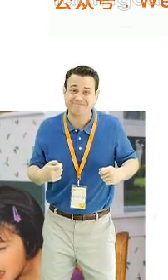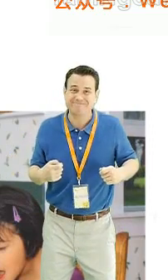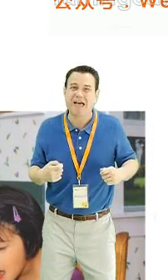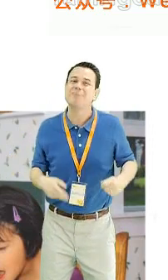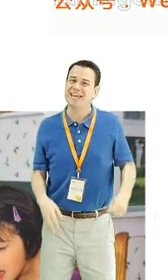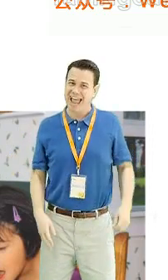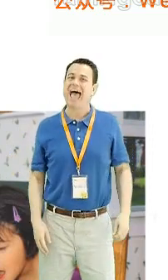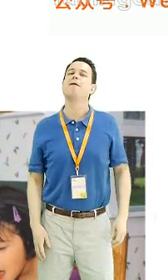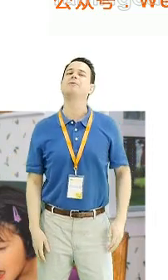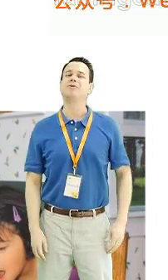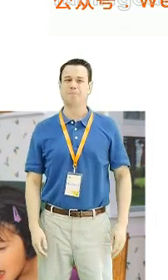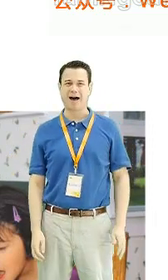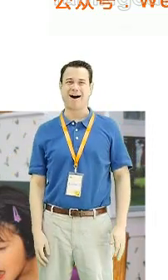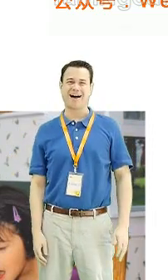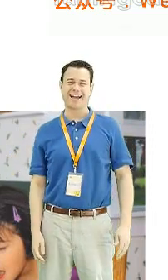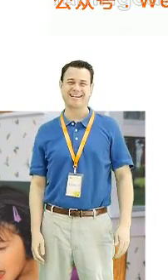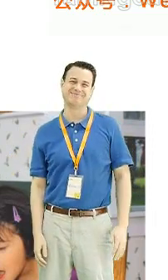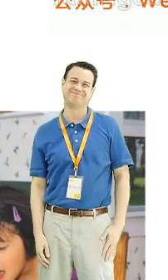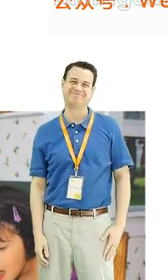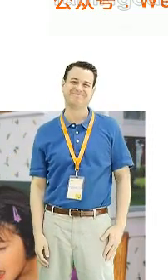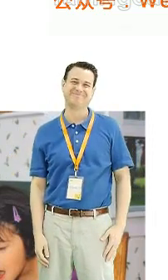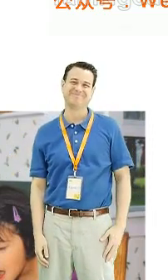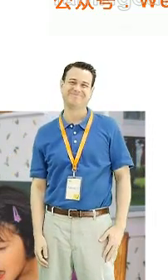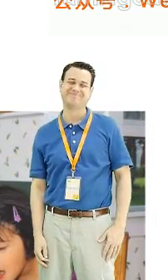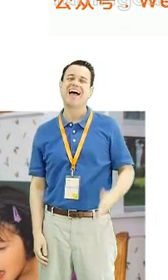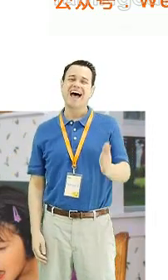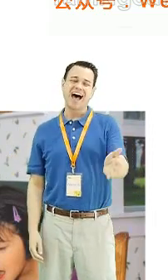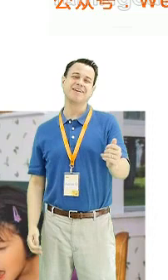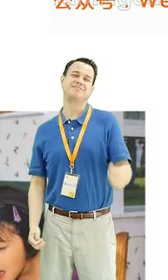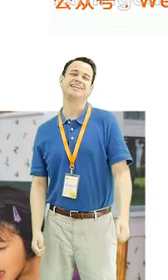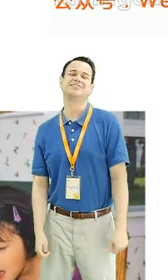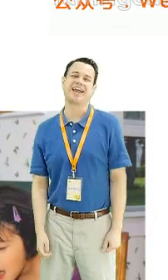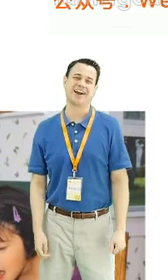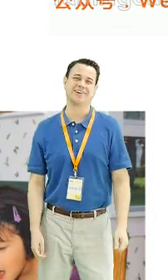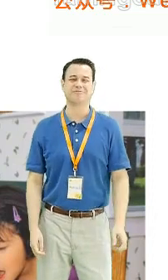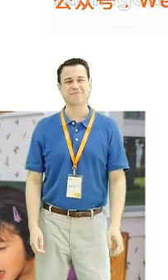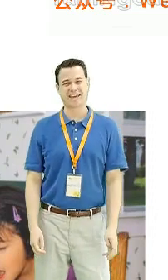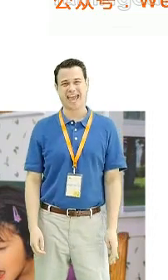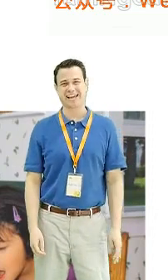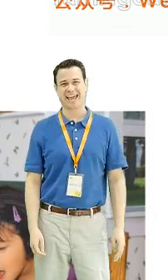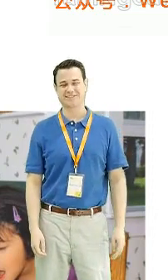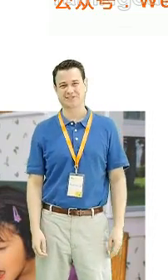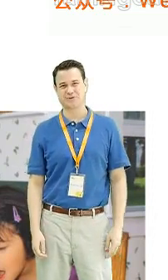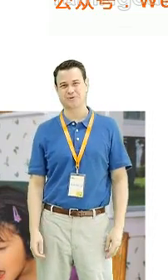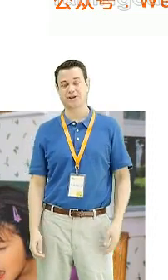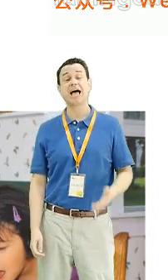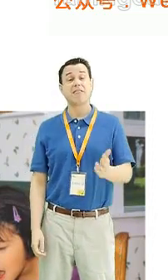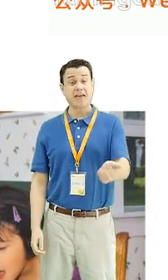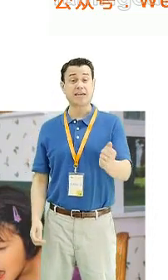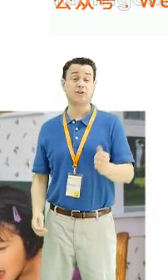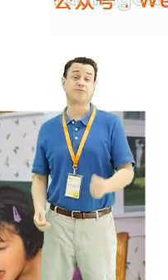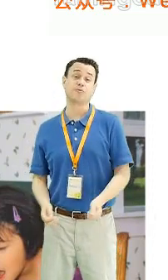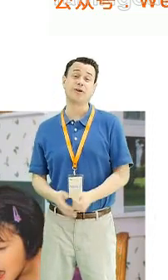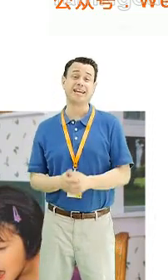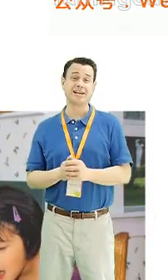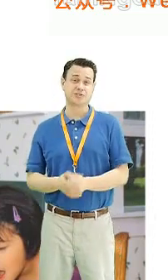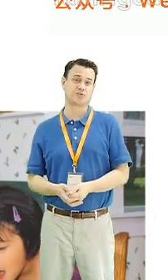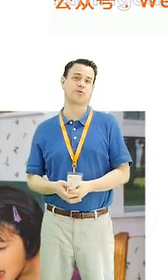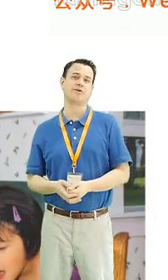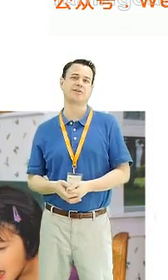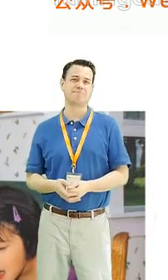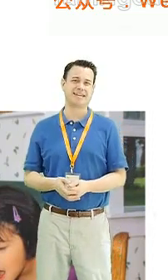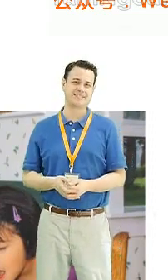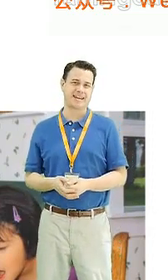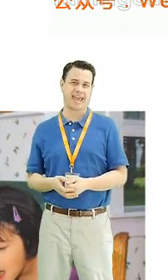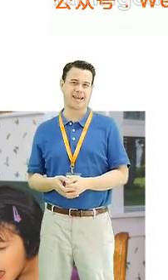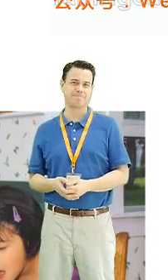eat the apple pie. I'm Teacher Aaron from Can Can School. Thank you for reading a